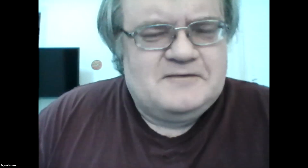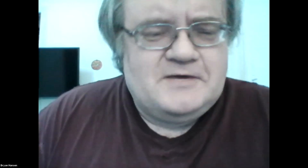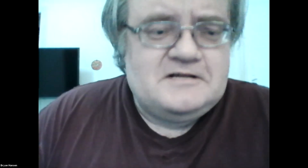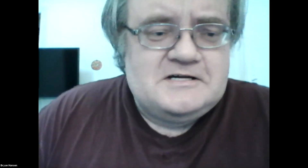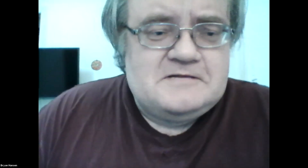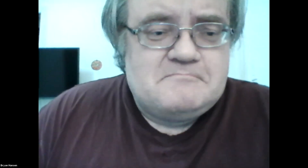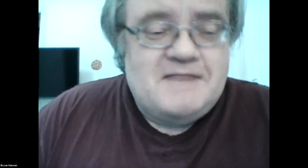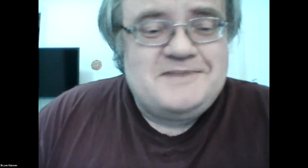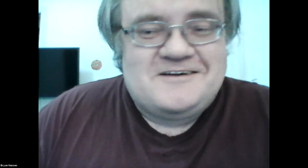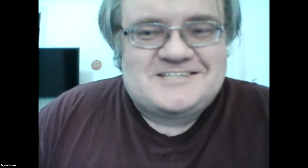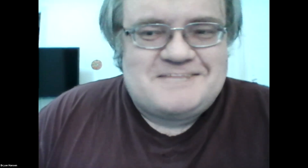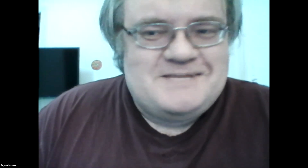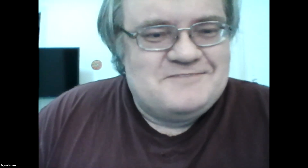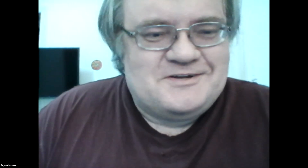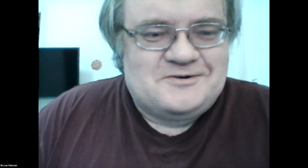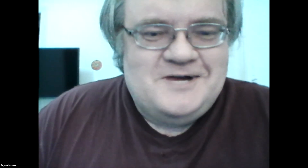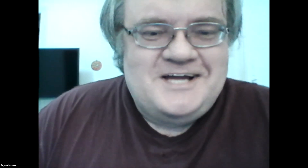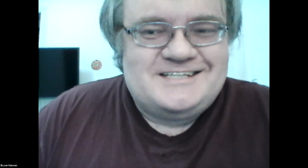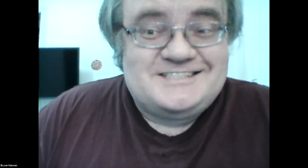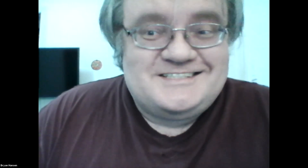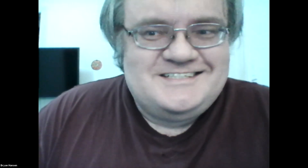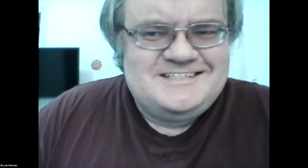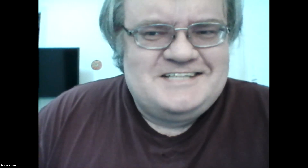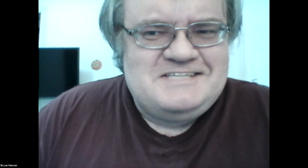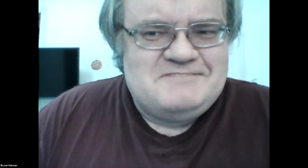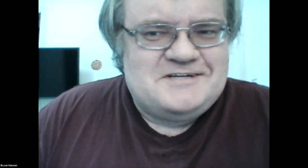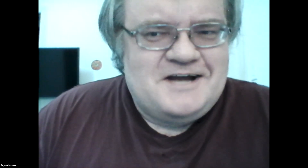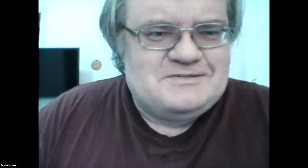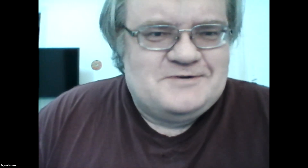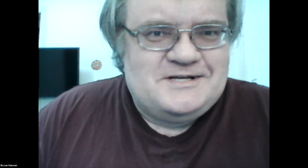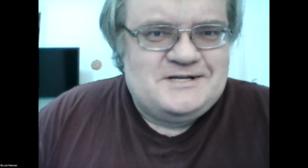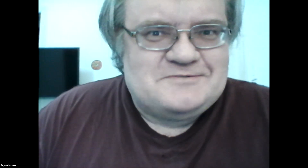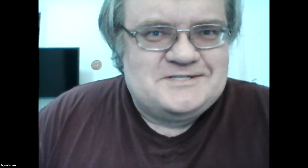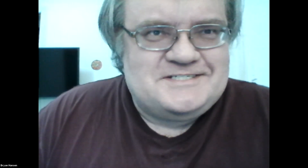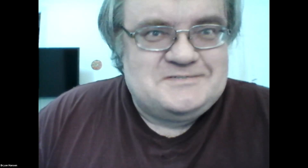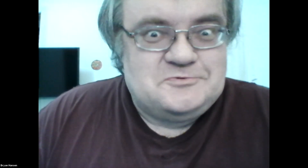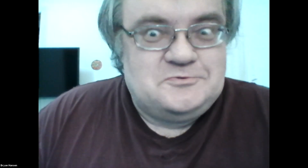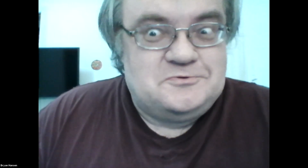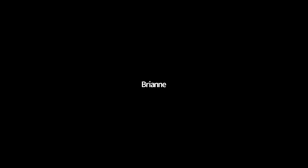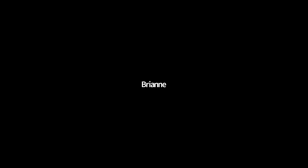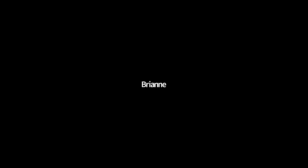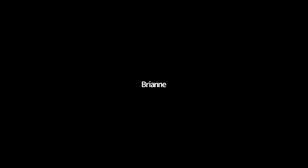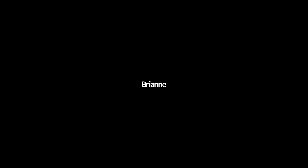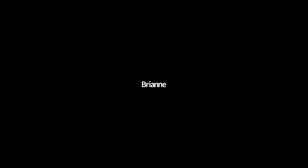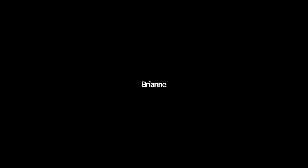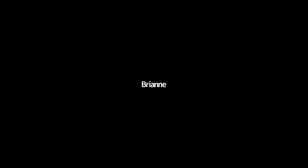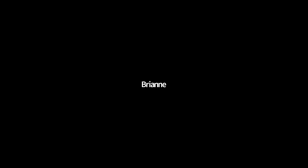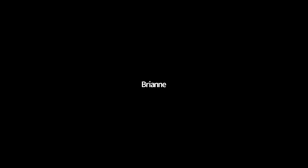Yeah, well, my parents let me live in the garage. It's even got its own entrance.